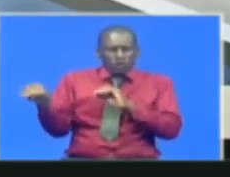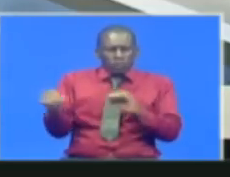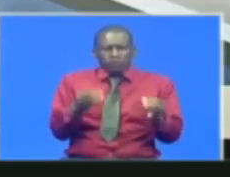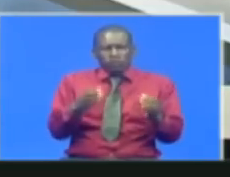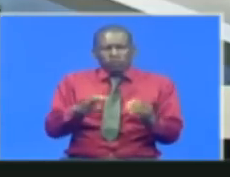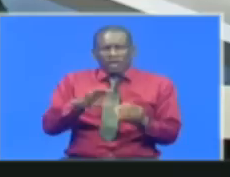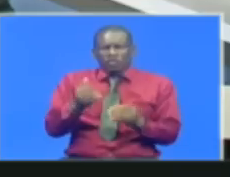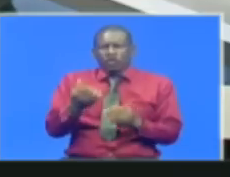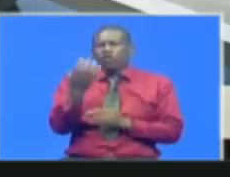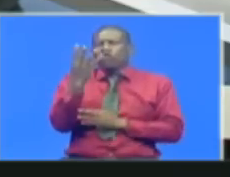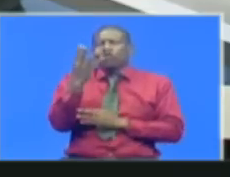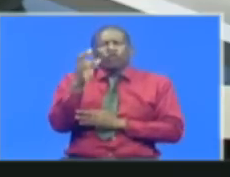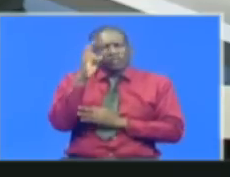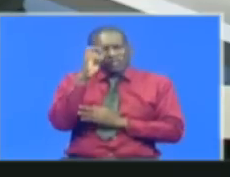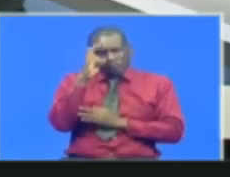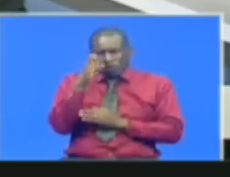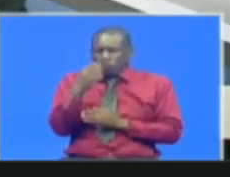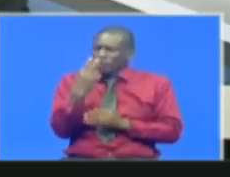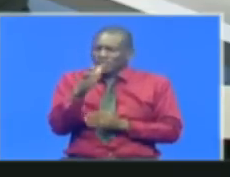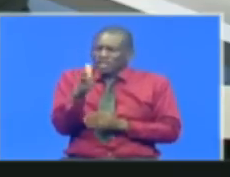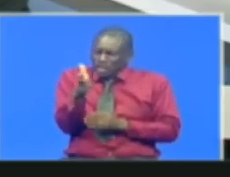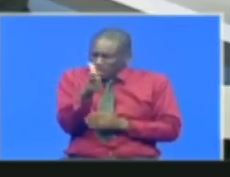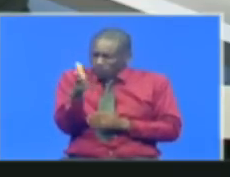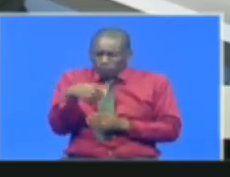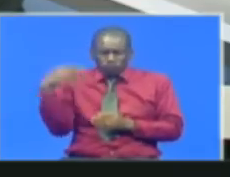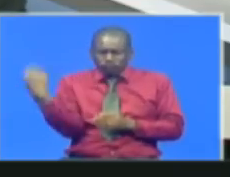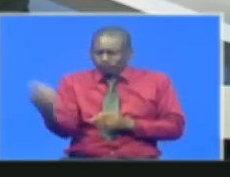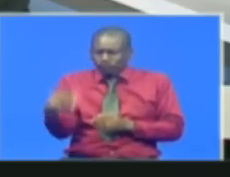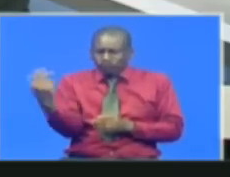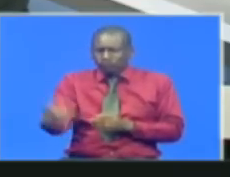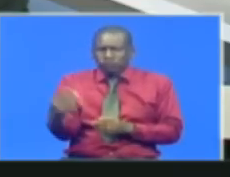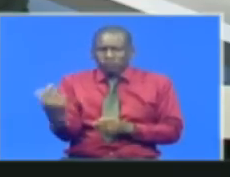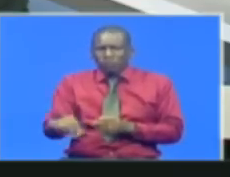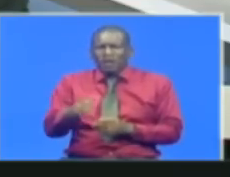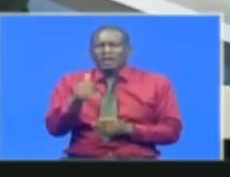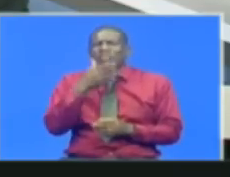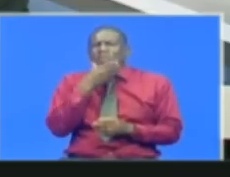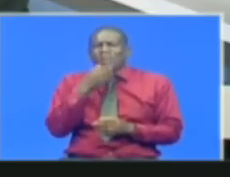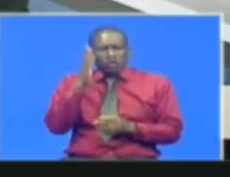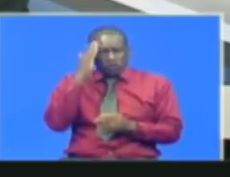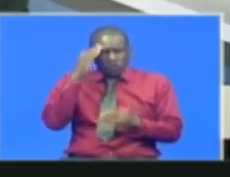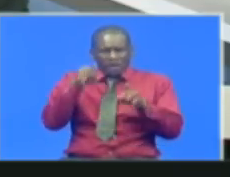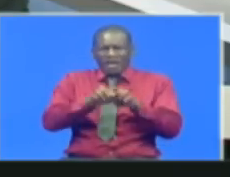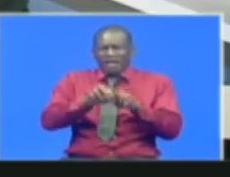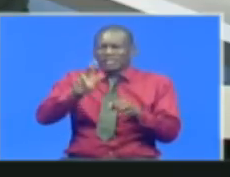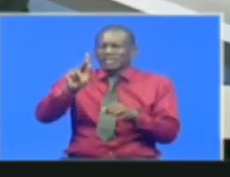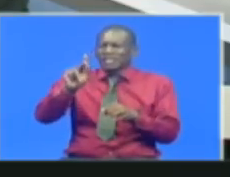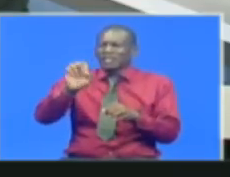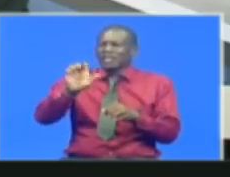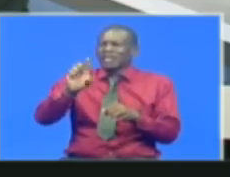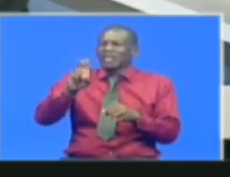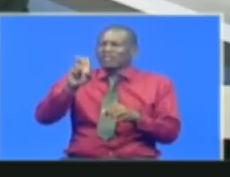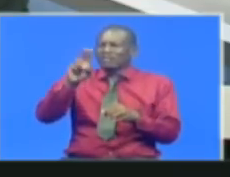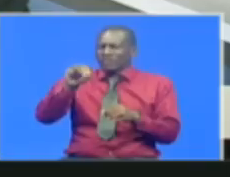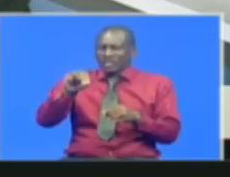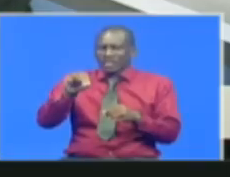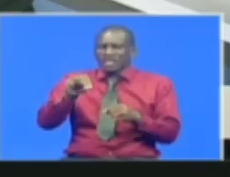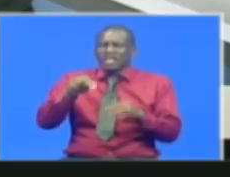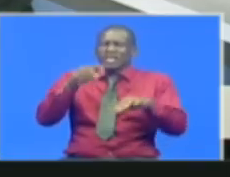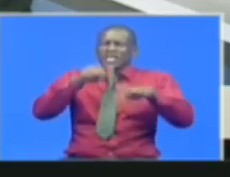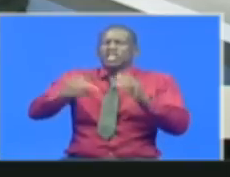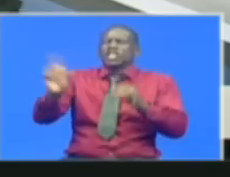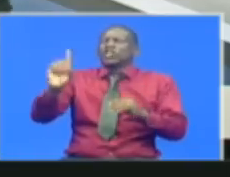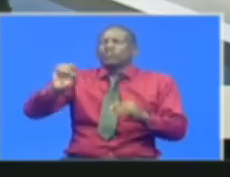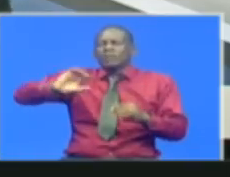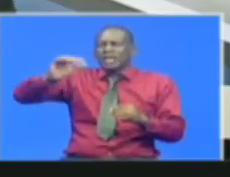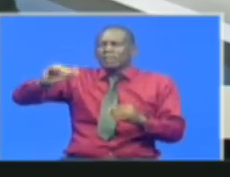four suspects who are caught on video brutally assaulting a man identified as Kelvin Mango in Nairobi's Kilimani estate. They were